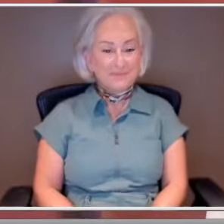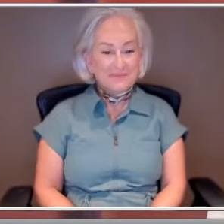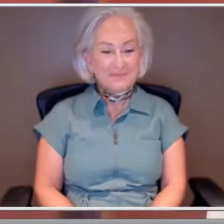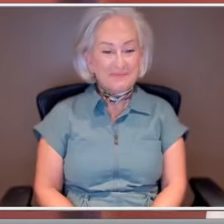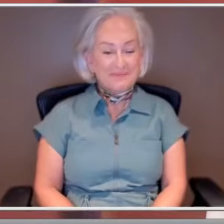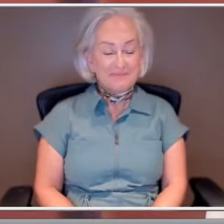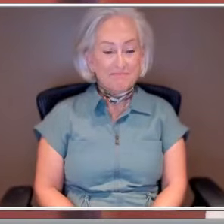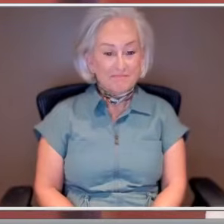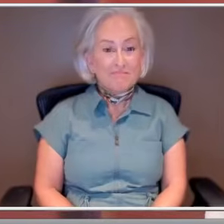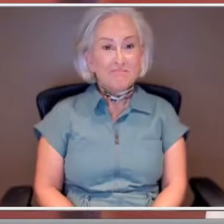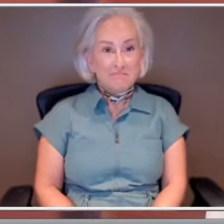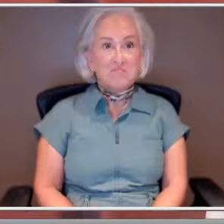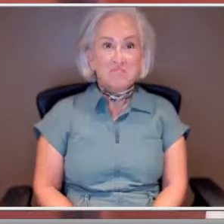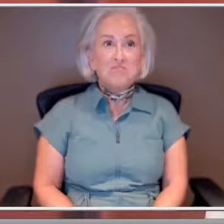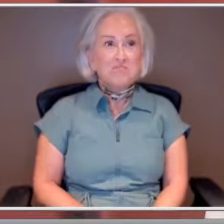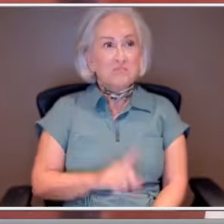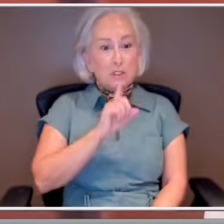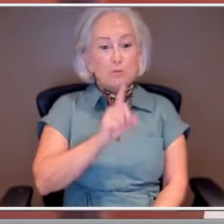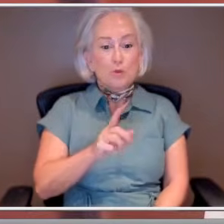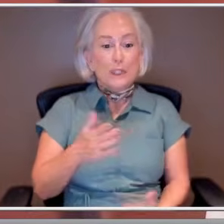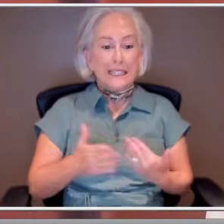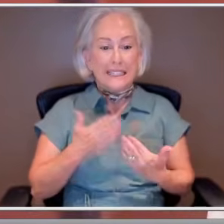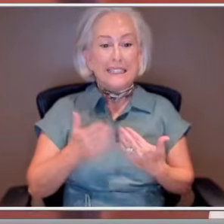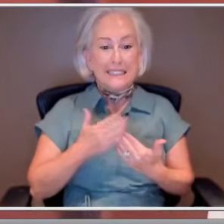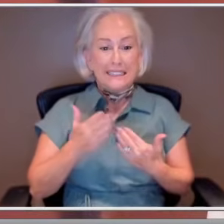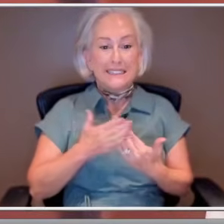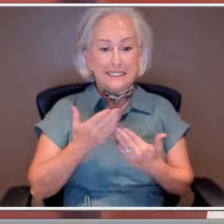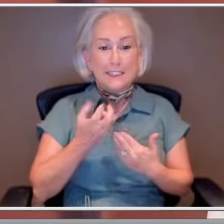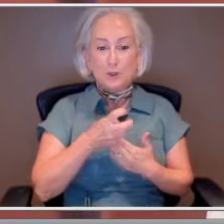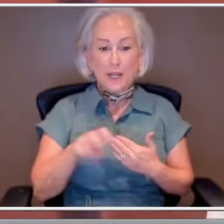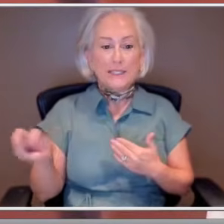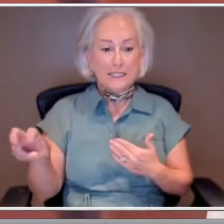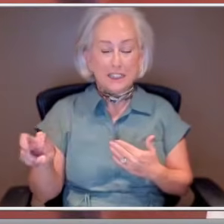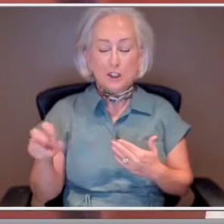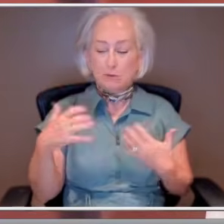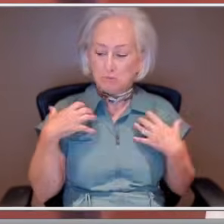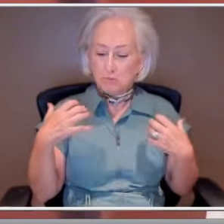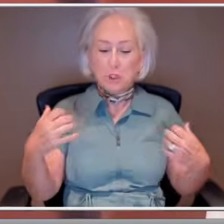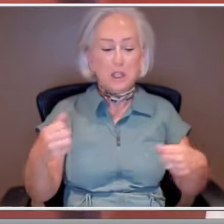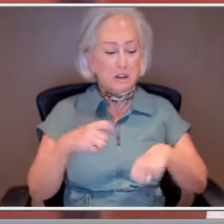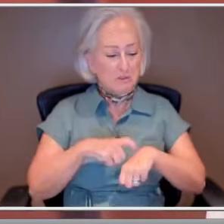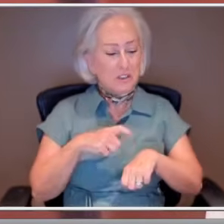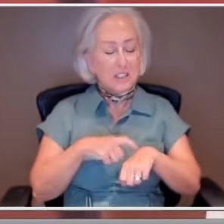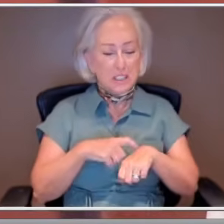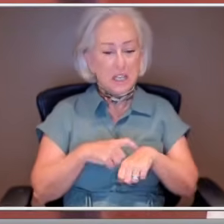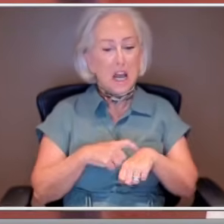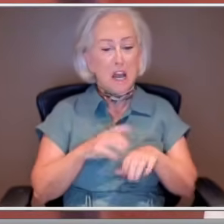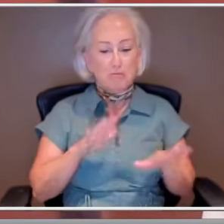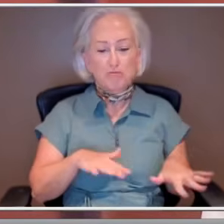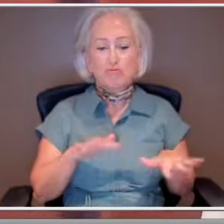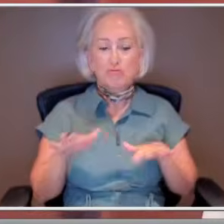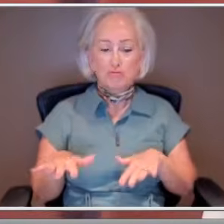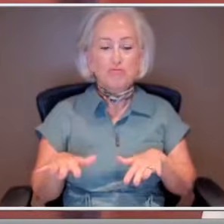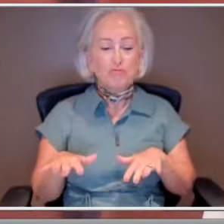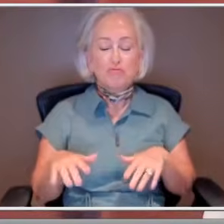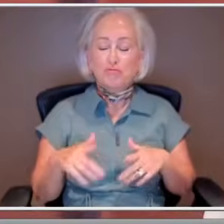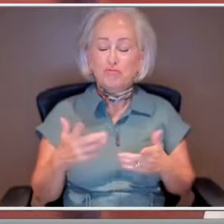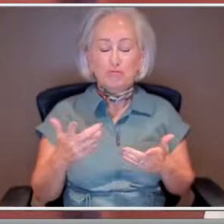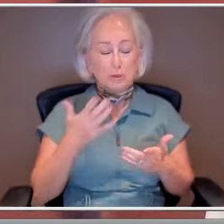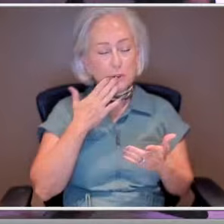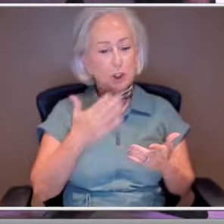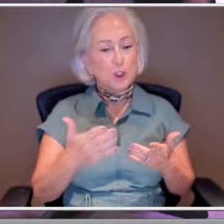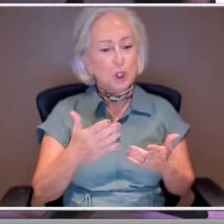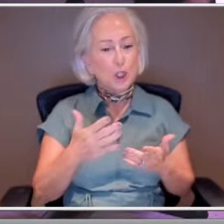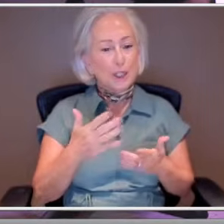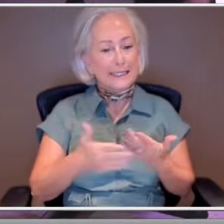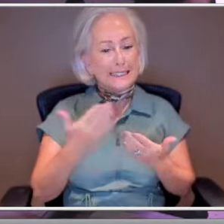pretty easy transition. It was pretty easy recovery time, pretty easy surgery. It was pretty good. That's what doctors like to hear. That's